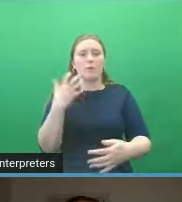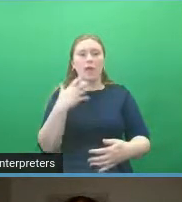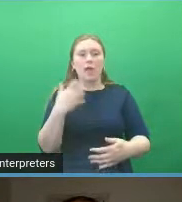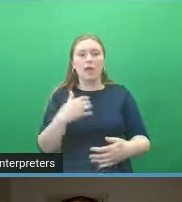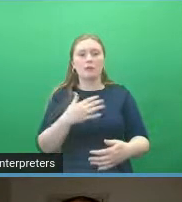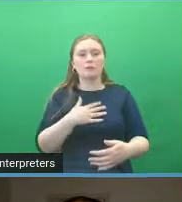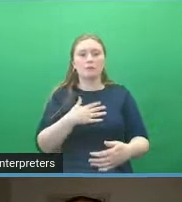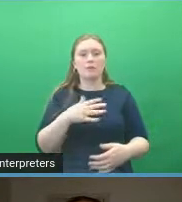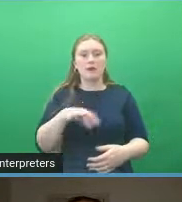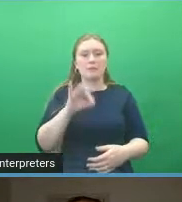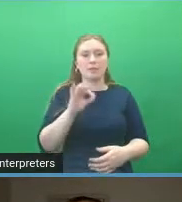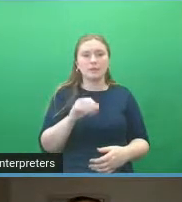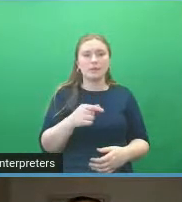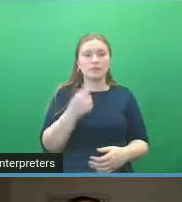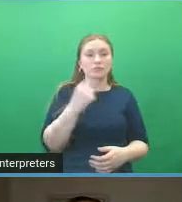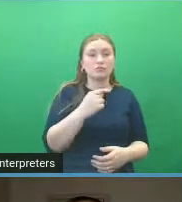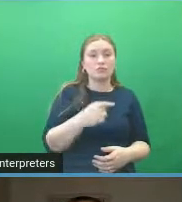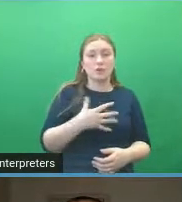white font.